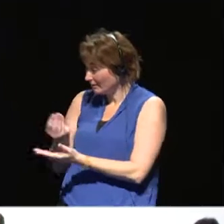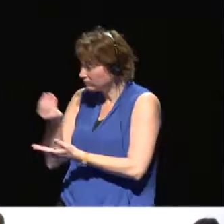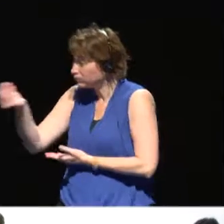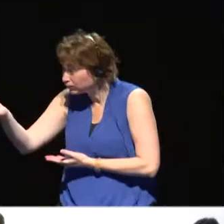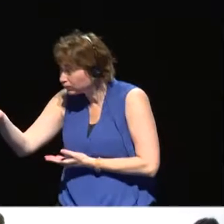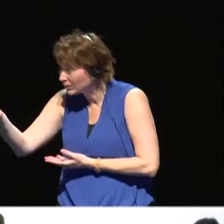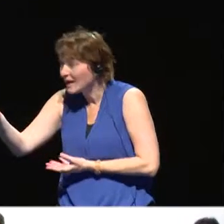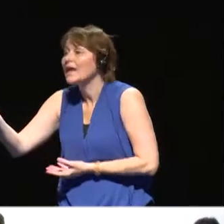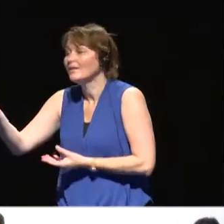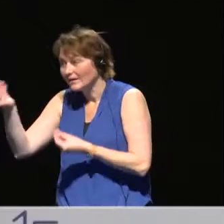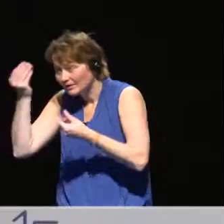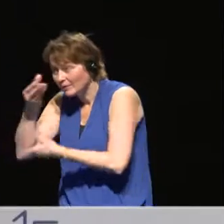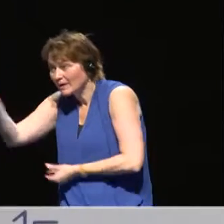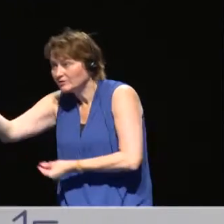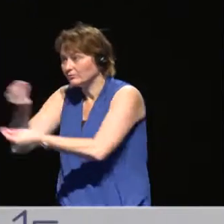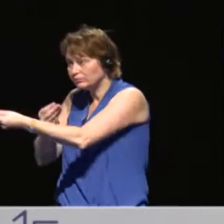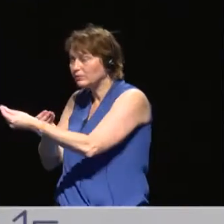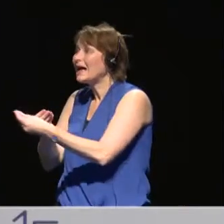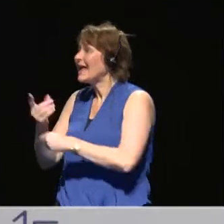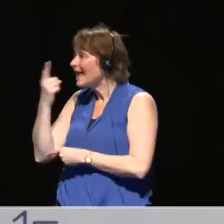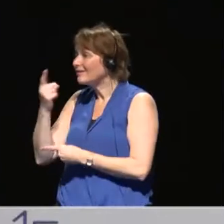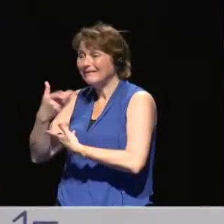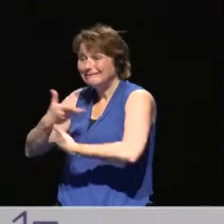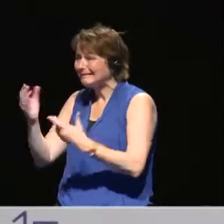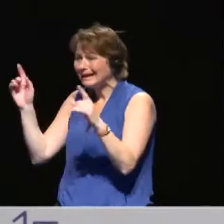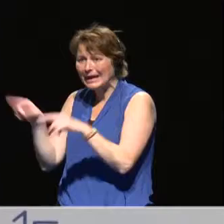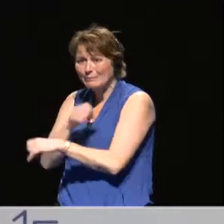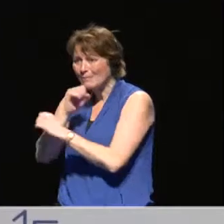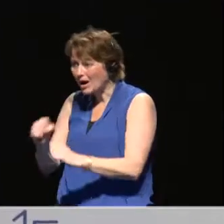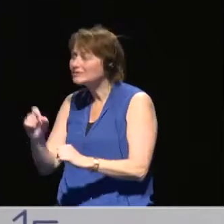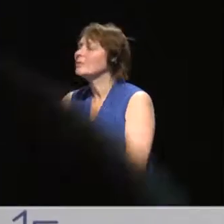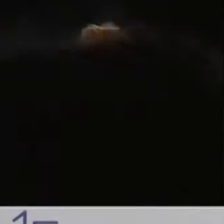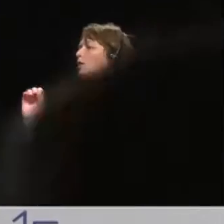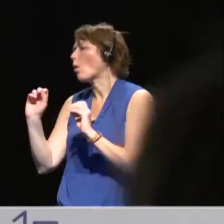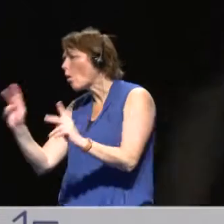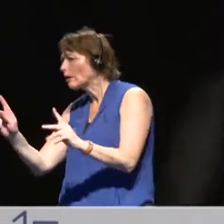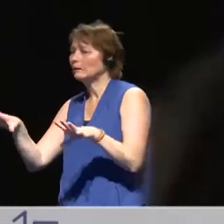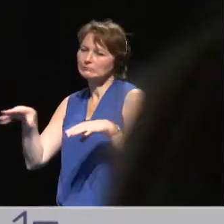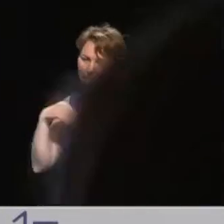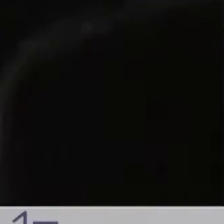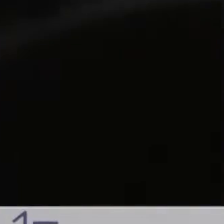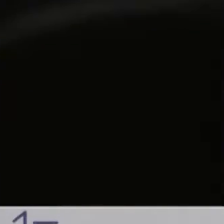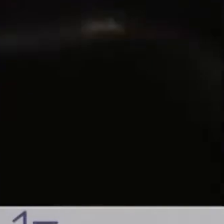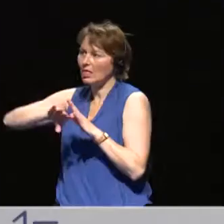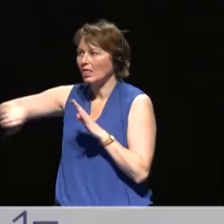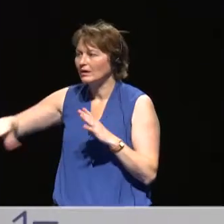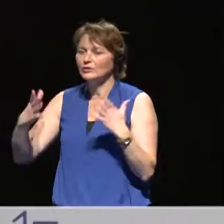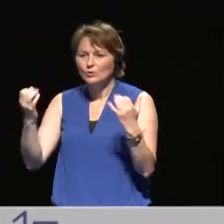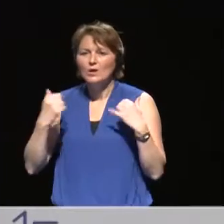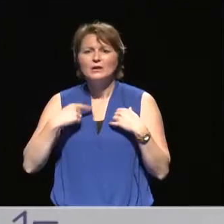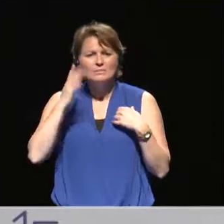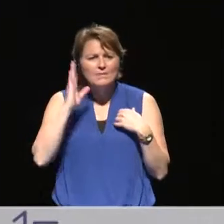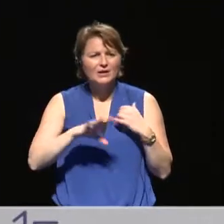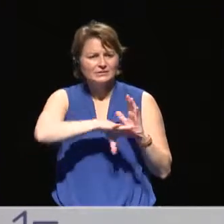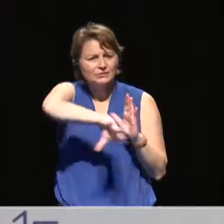right now, and we have to avoid this. It means also that before lowering corporate tax rates, we have to tackle